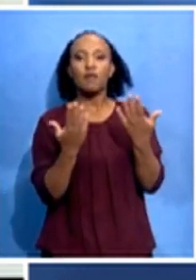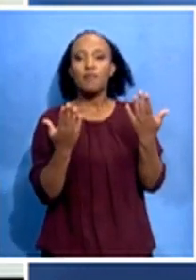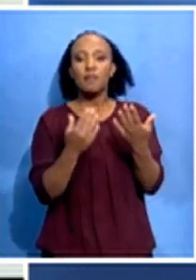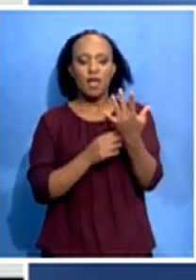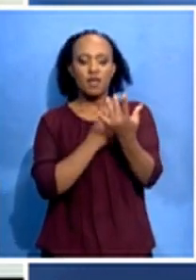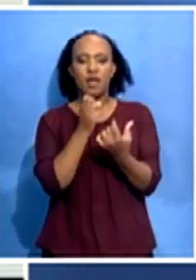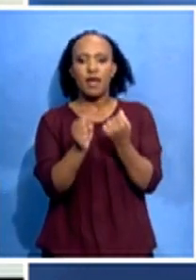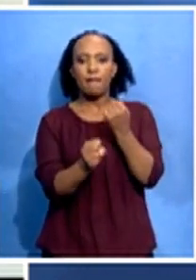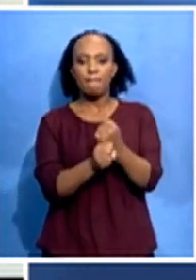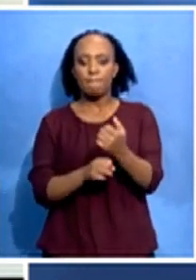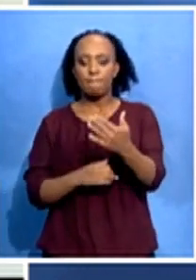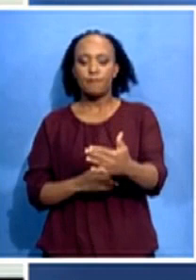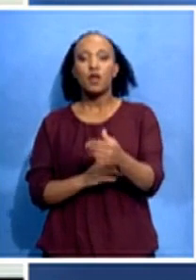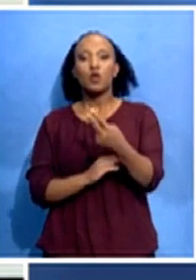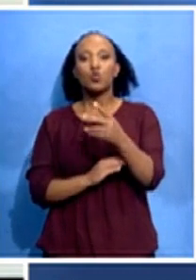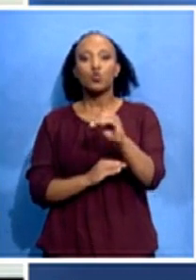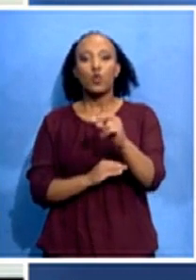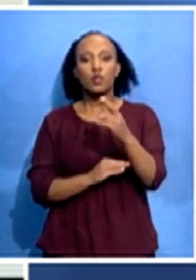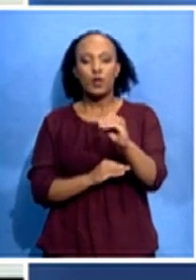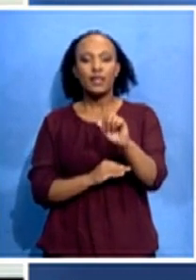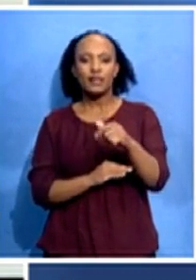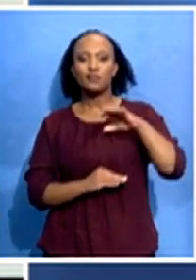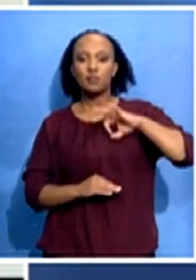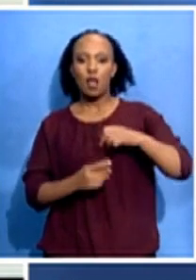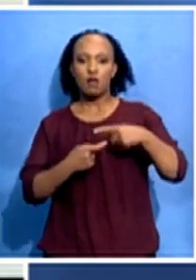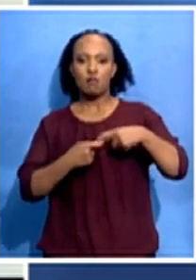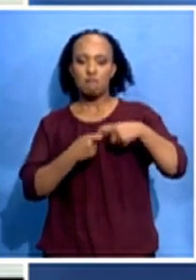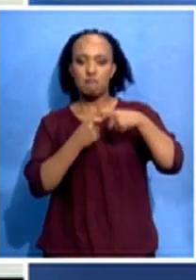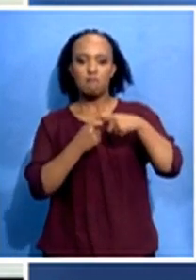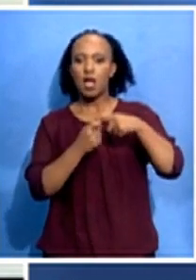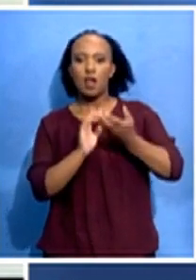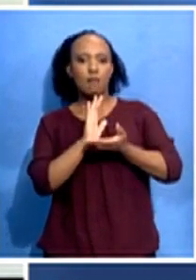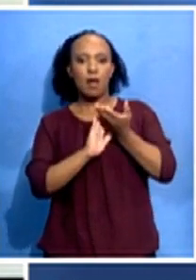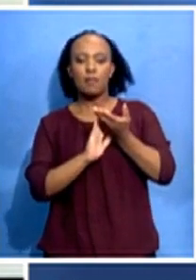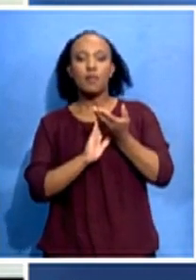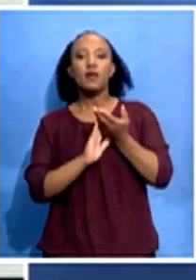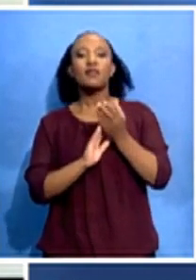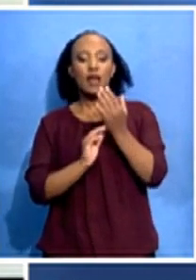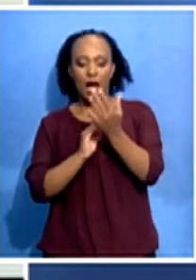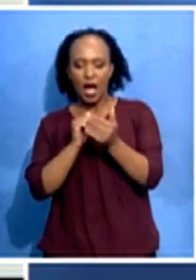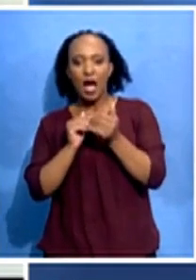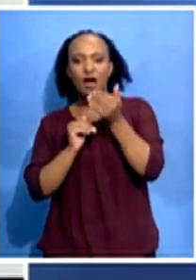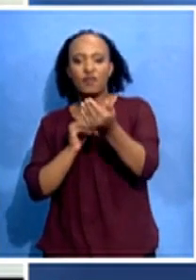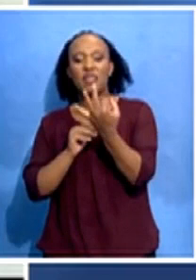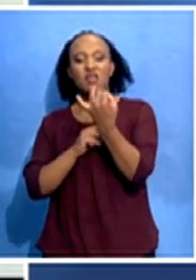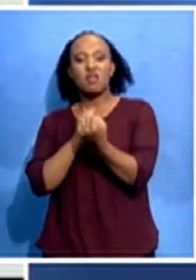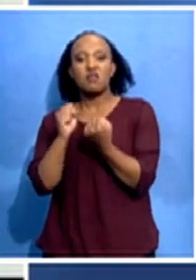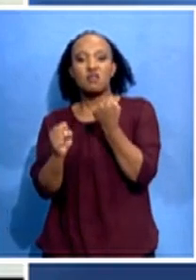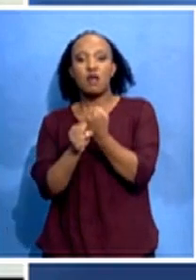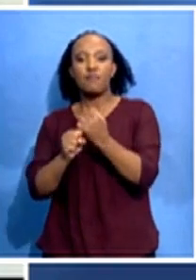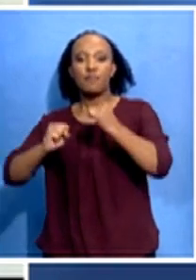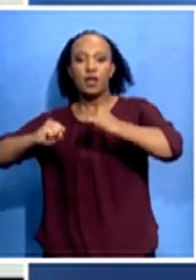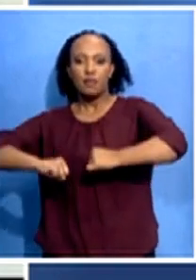and effectively we should renegotiate a new 3-year agreement, maybe implementing the 3rd year of the agreement in this